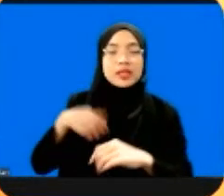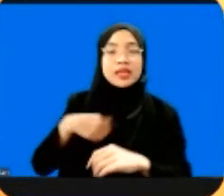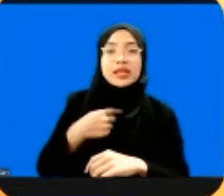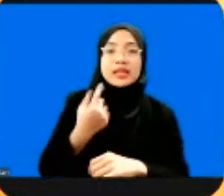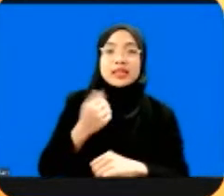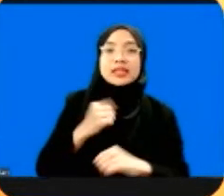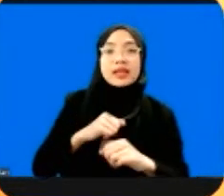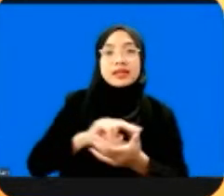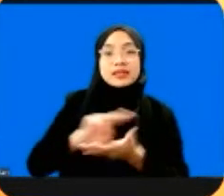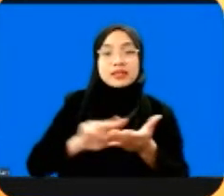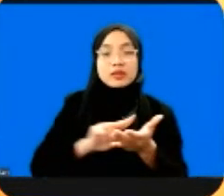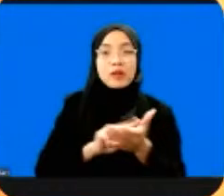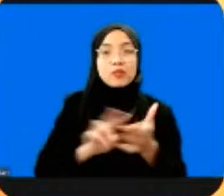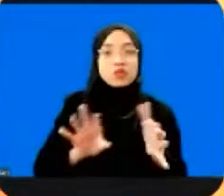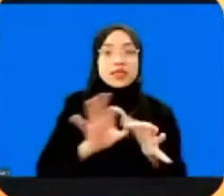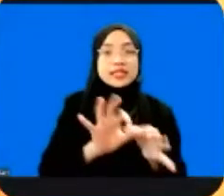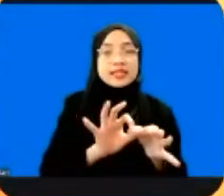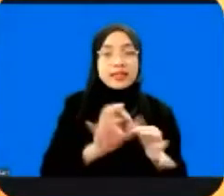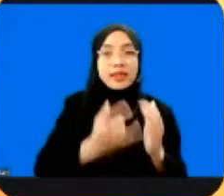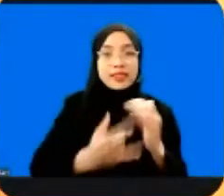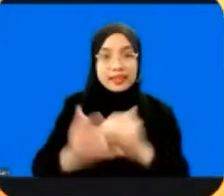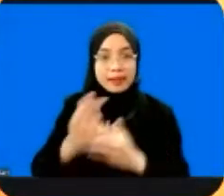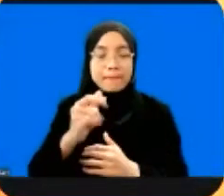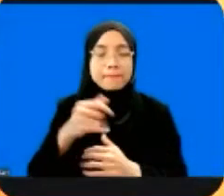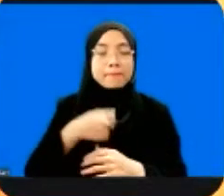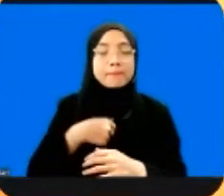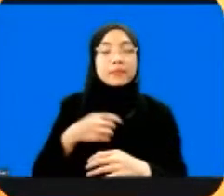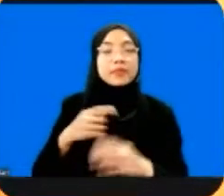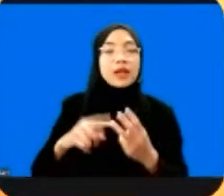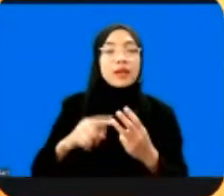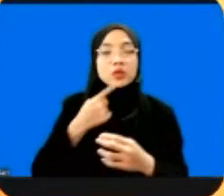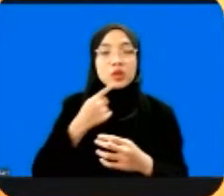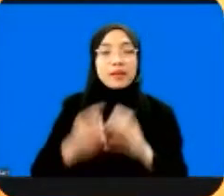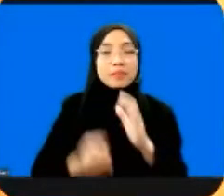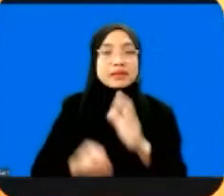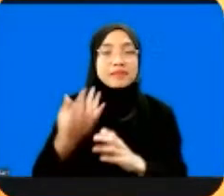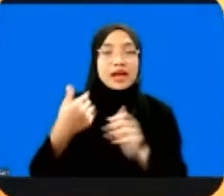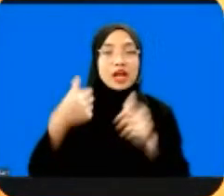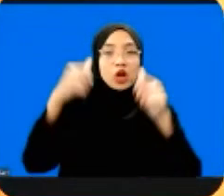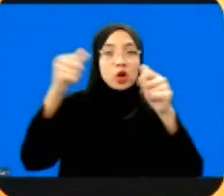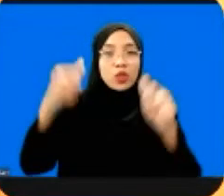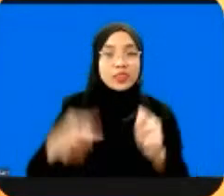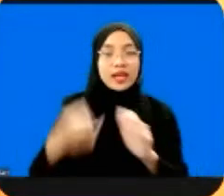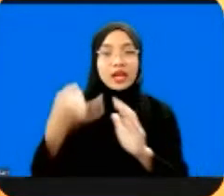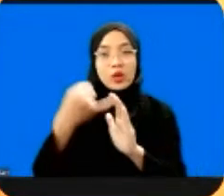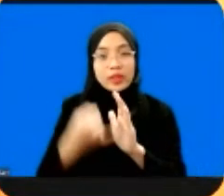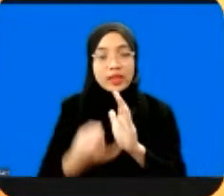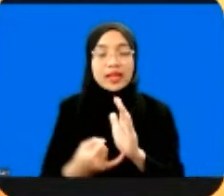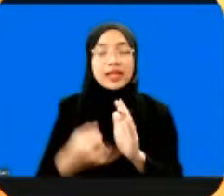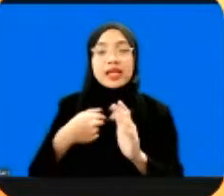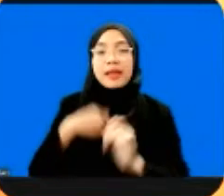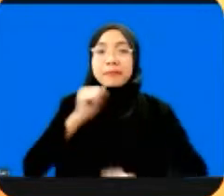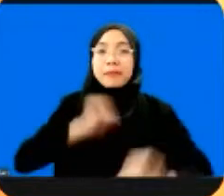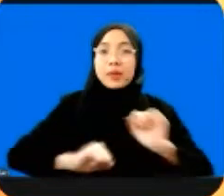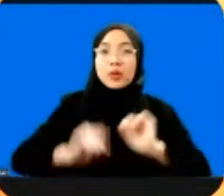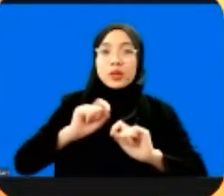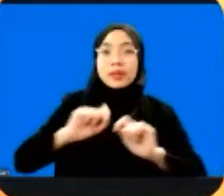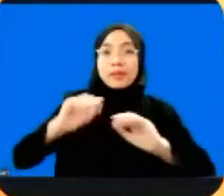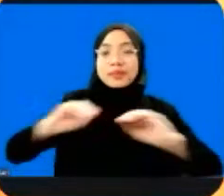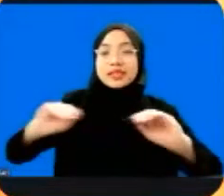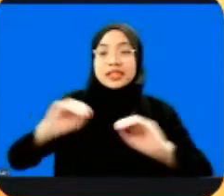content development. We try to build the education content with online classes in the